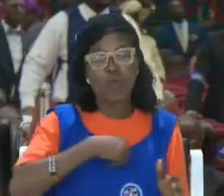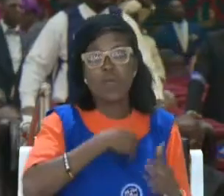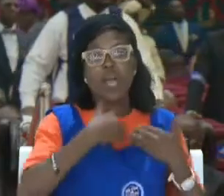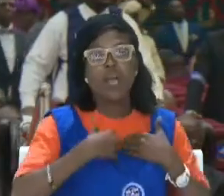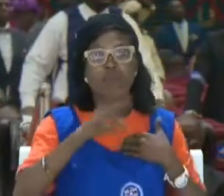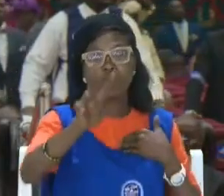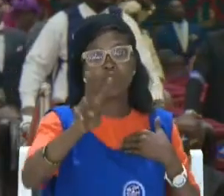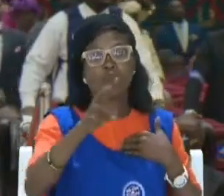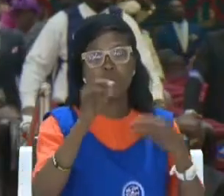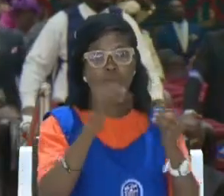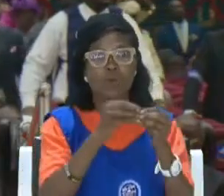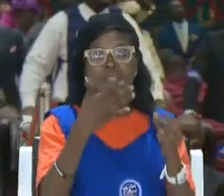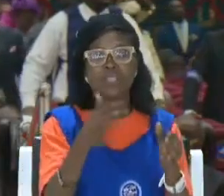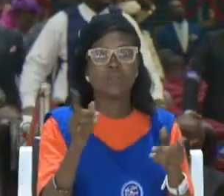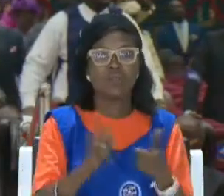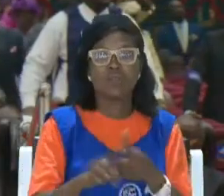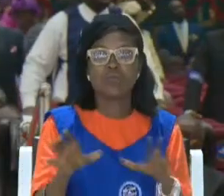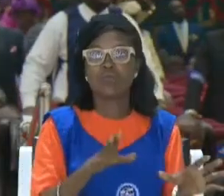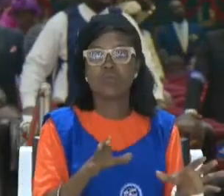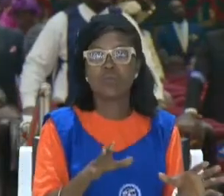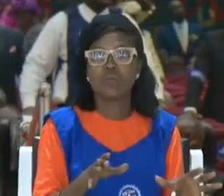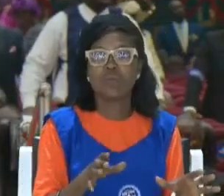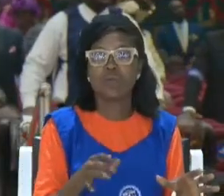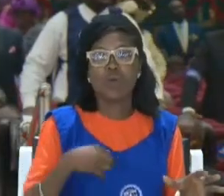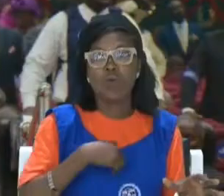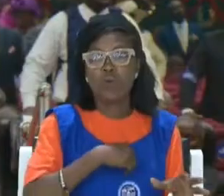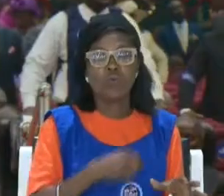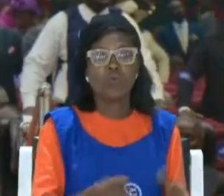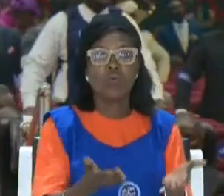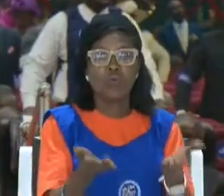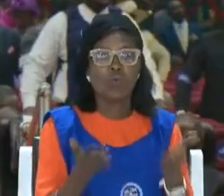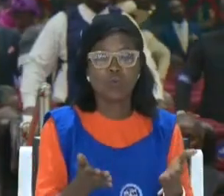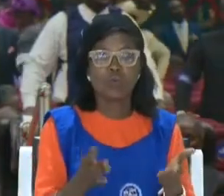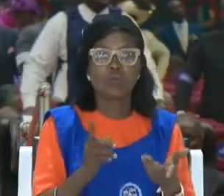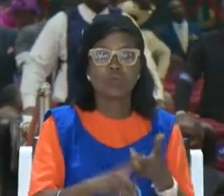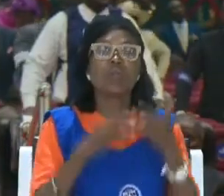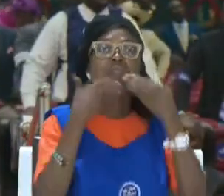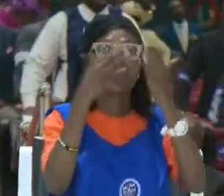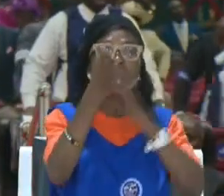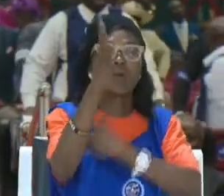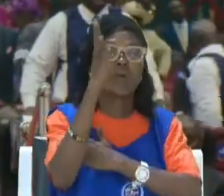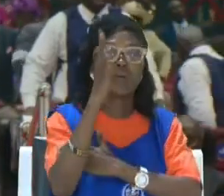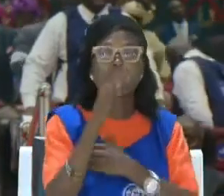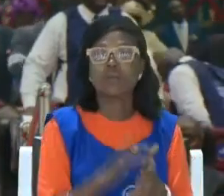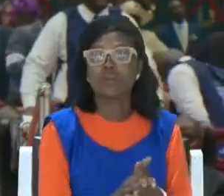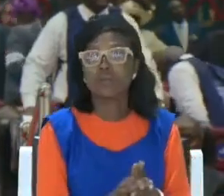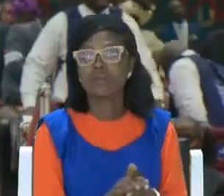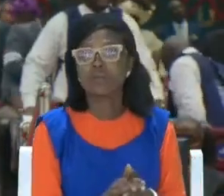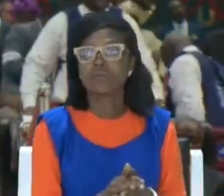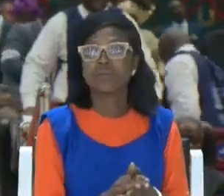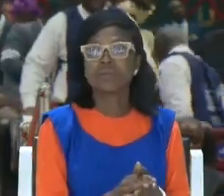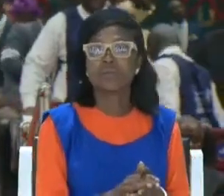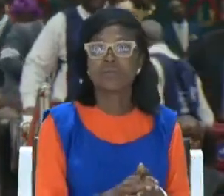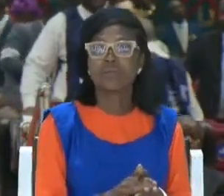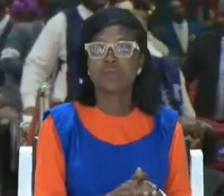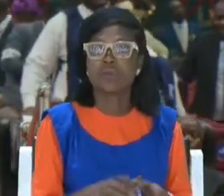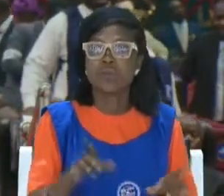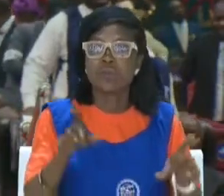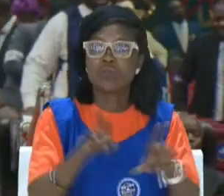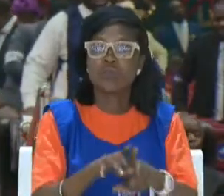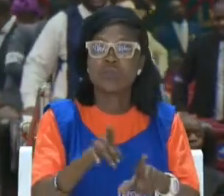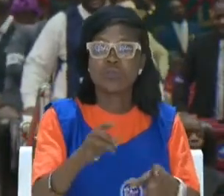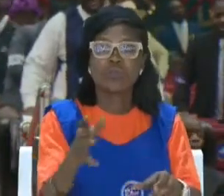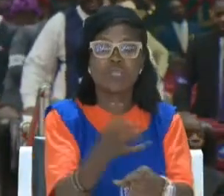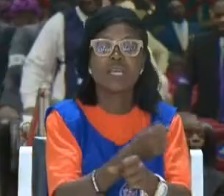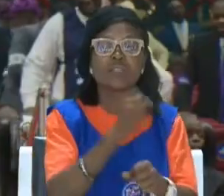very quickly. One, we want to say thank you to the Almighty God, so you get your